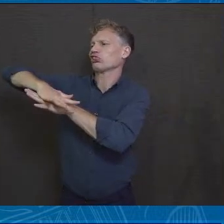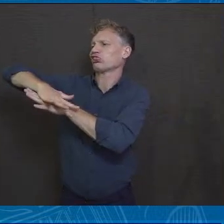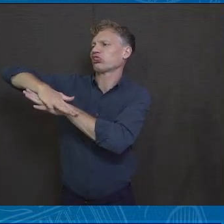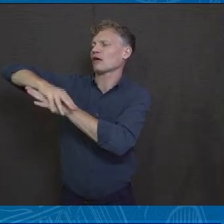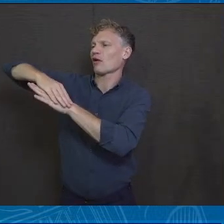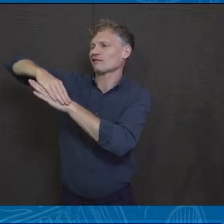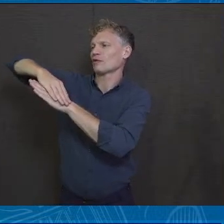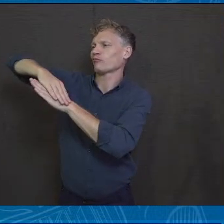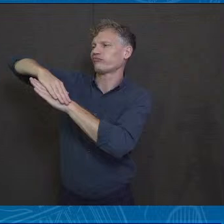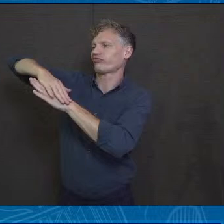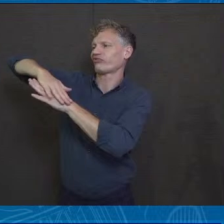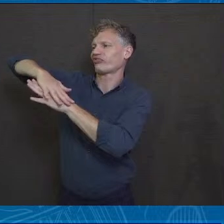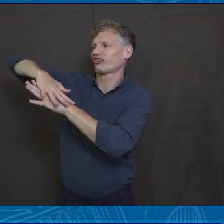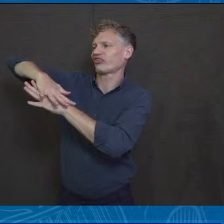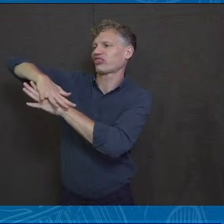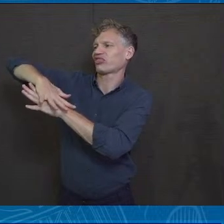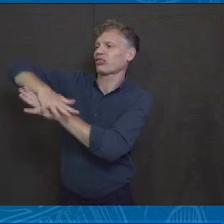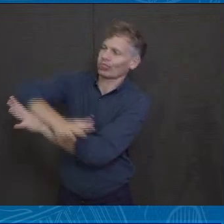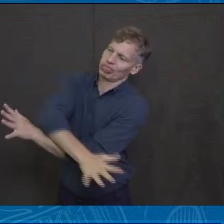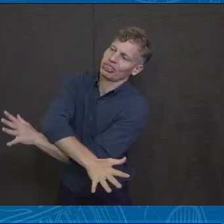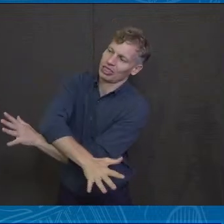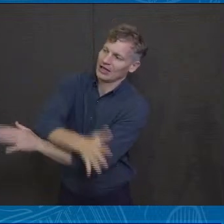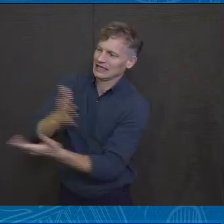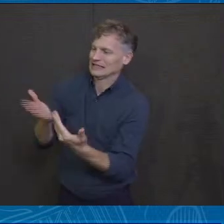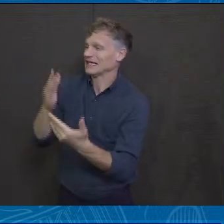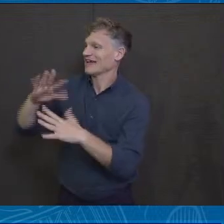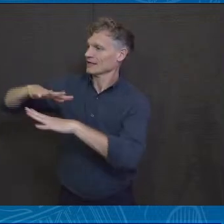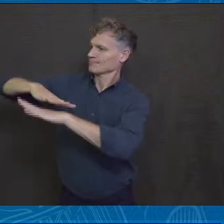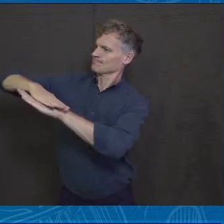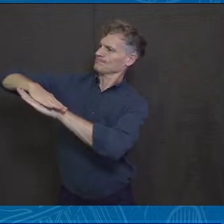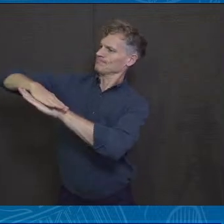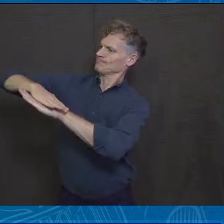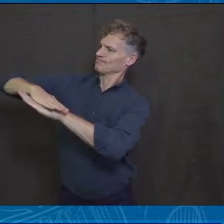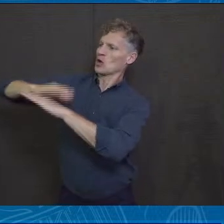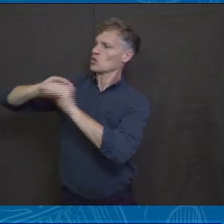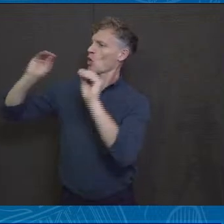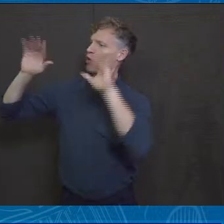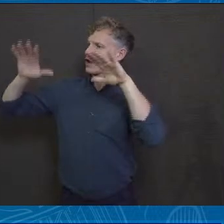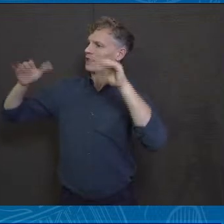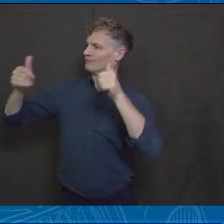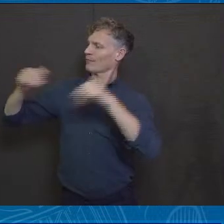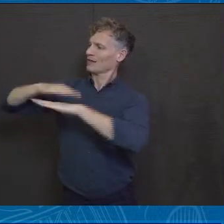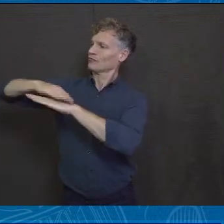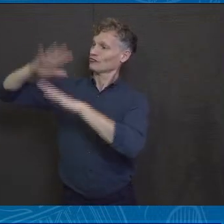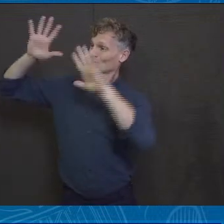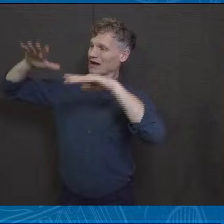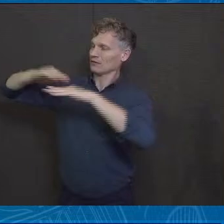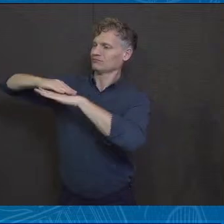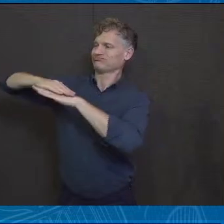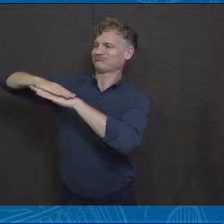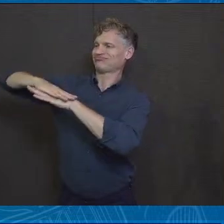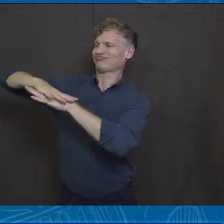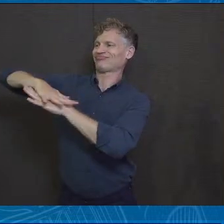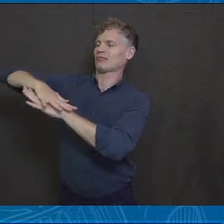and because of the land is more fragile and also soft.